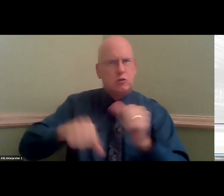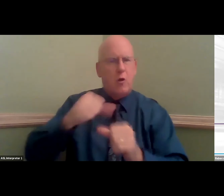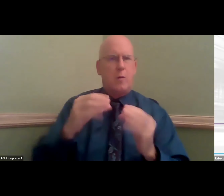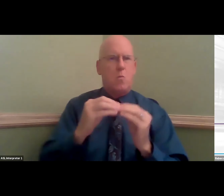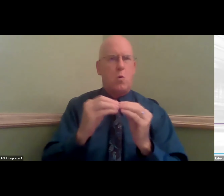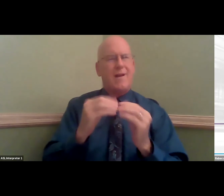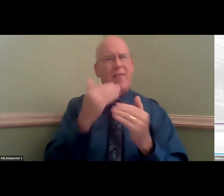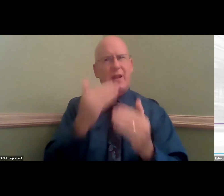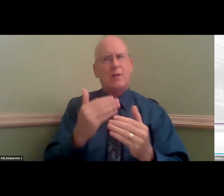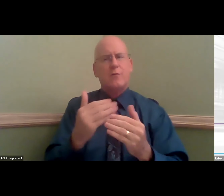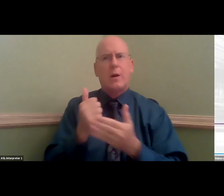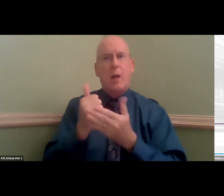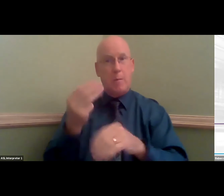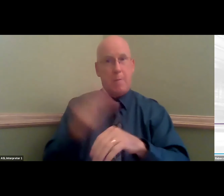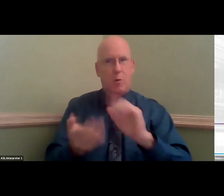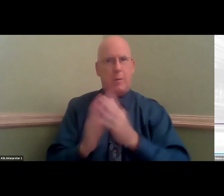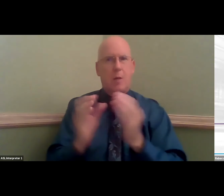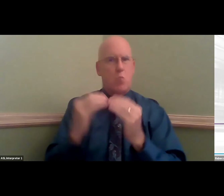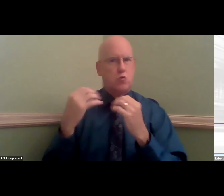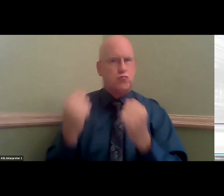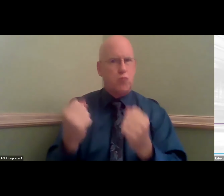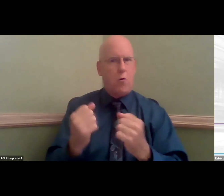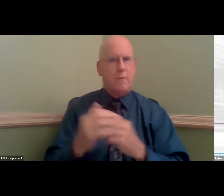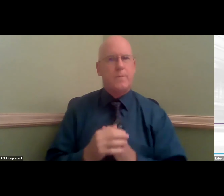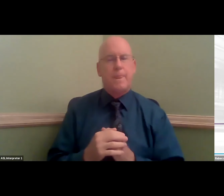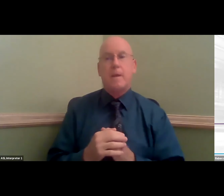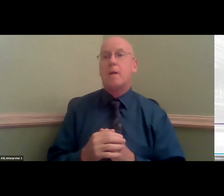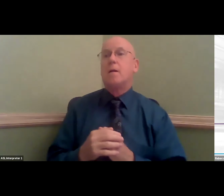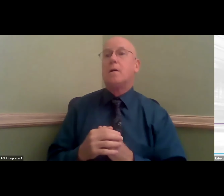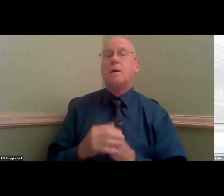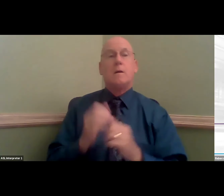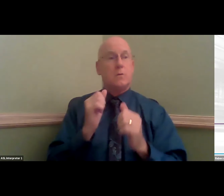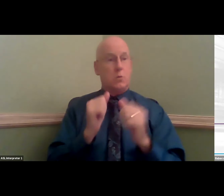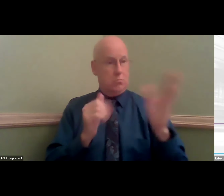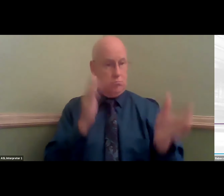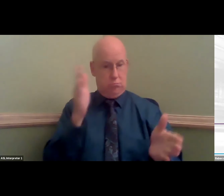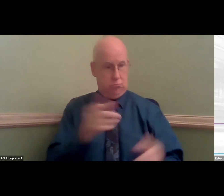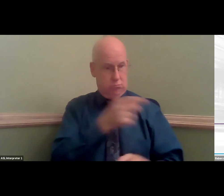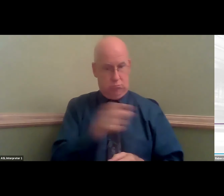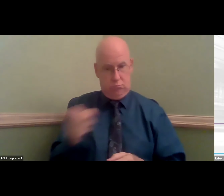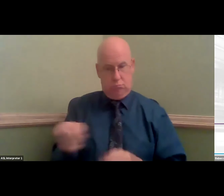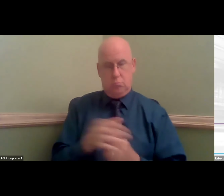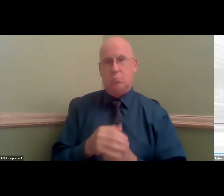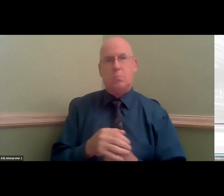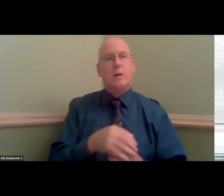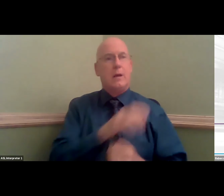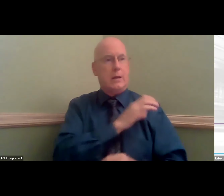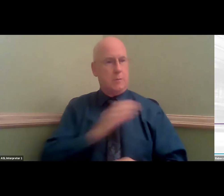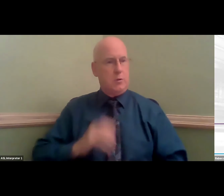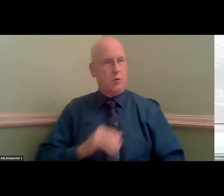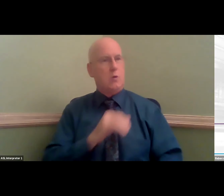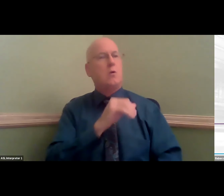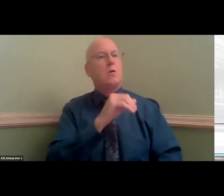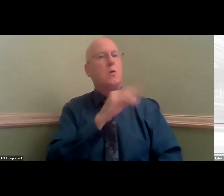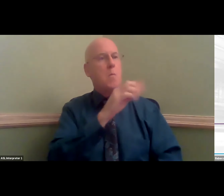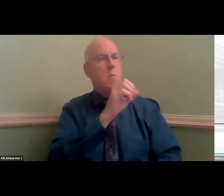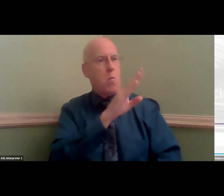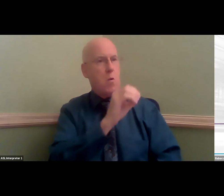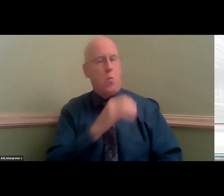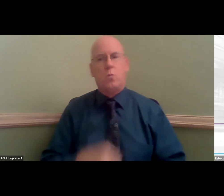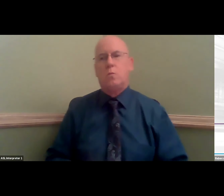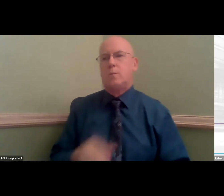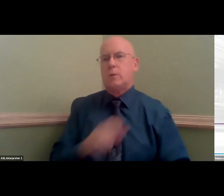for strengthening Miami. And to the candidates, Commissioner Bovo and Commissioner Levine Cava, I have so much respect for you both. Thank you for being here to share